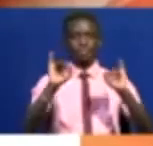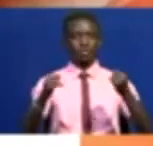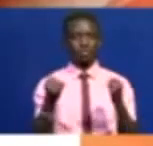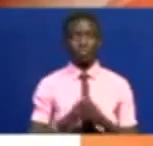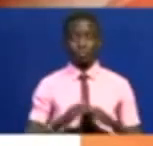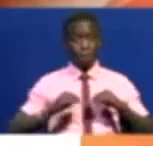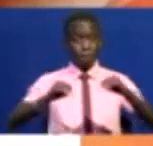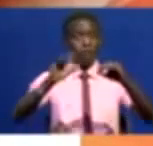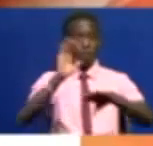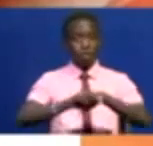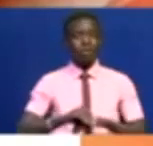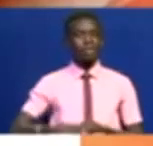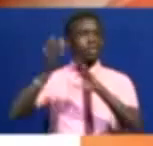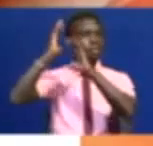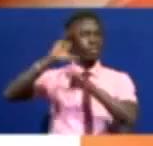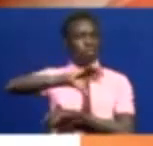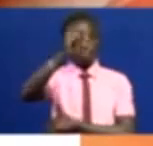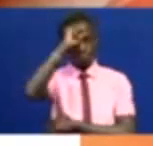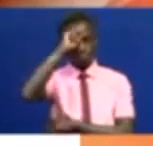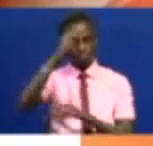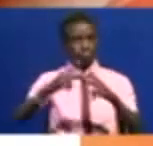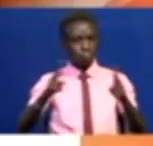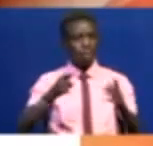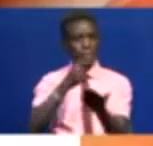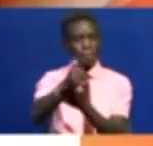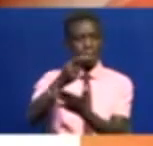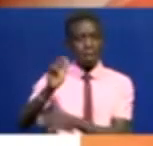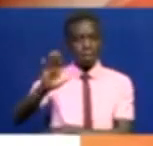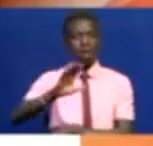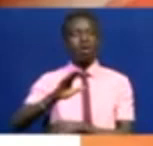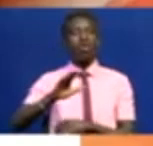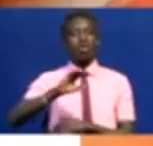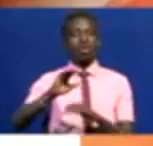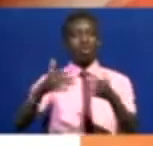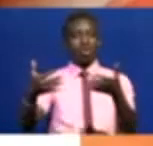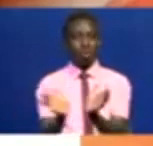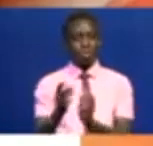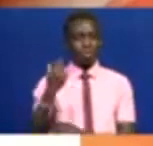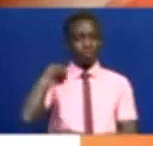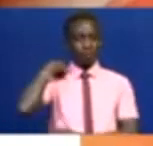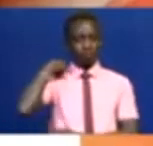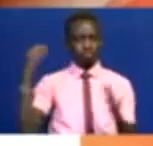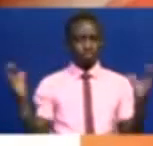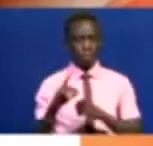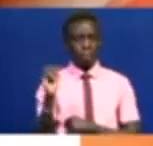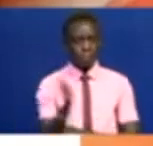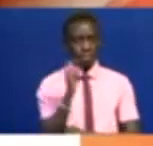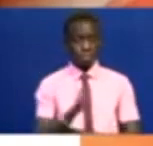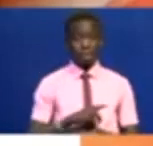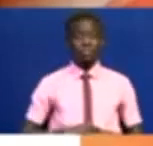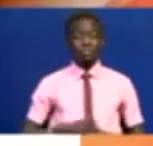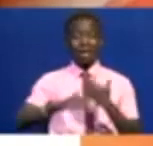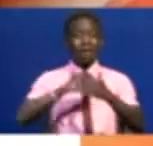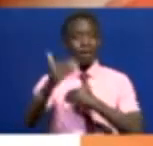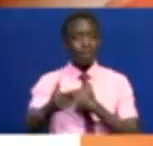Moving on, Kilifi County government has begun paying its community health volunteers monthly stipends. This is after the county assembly